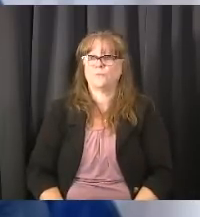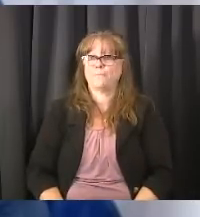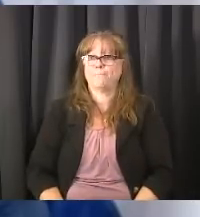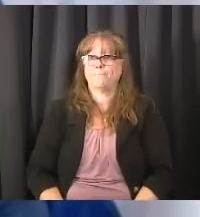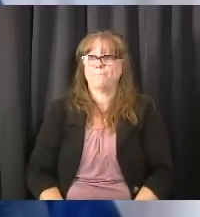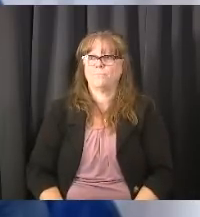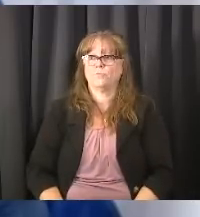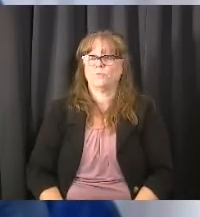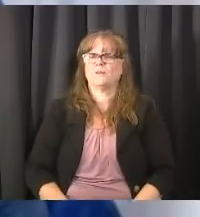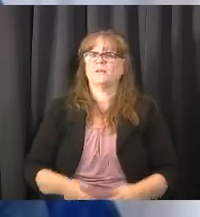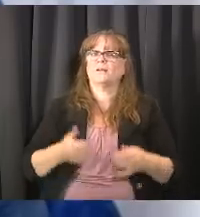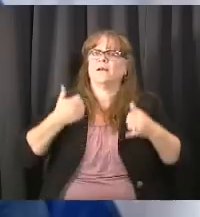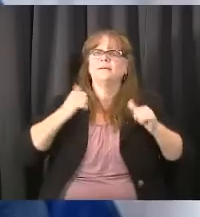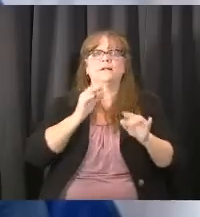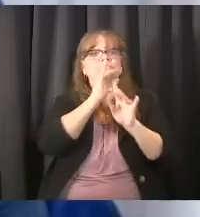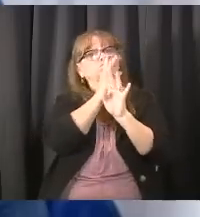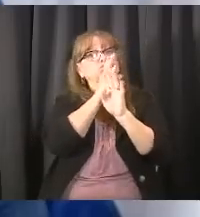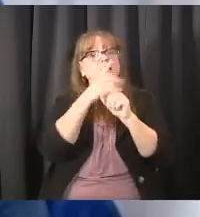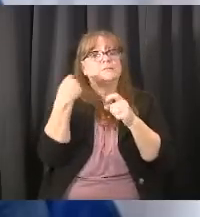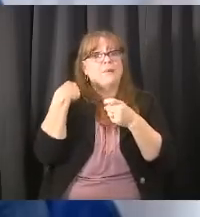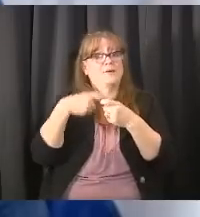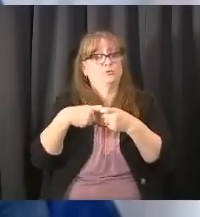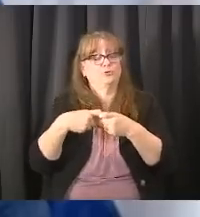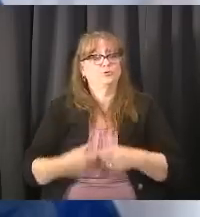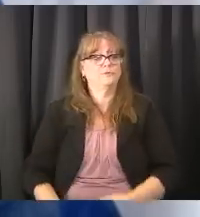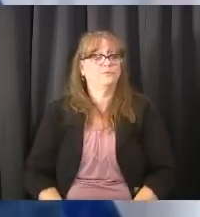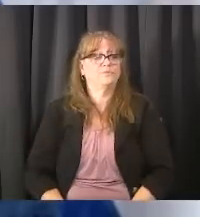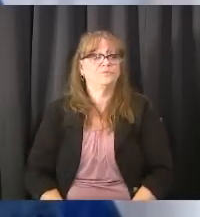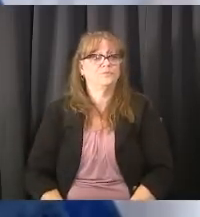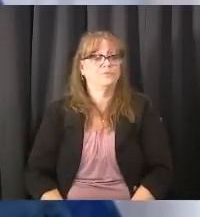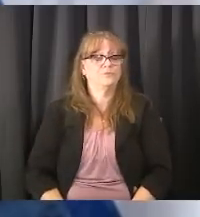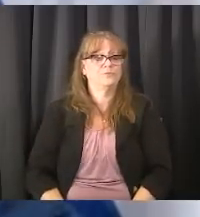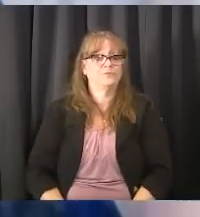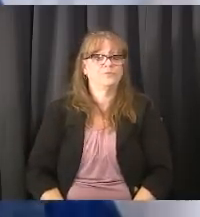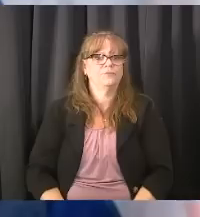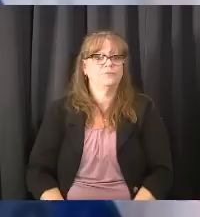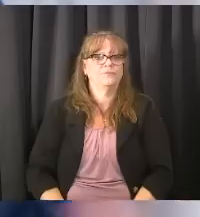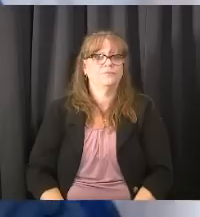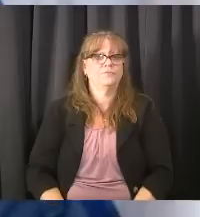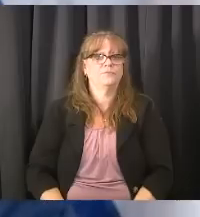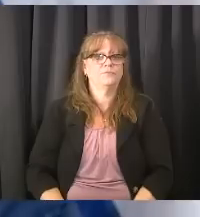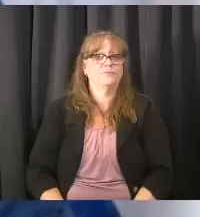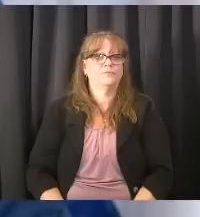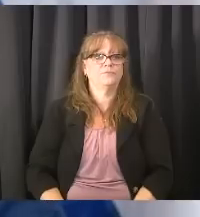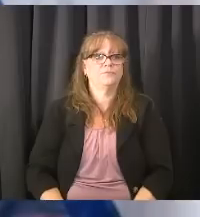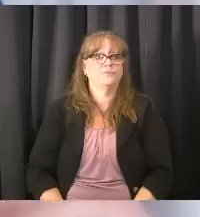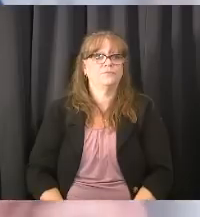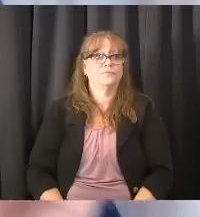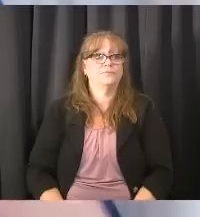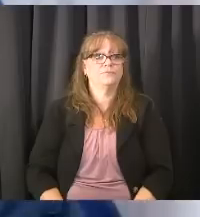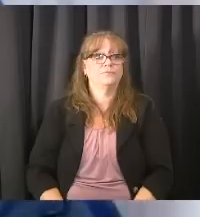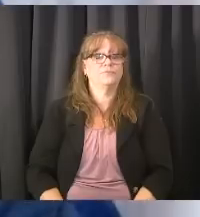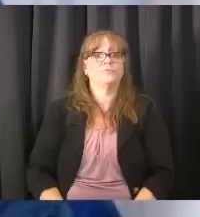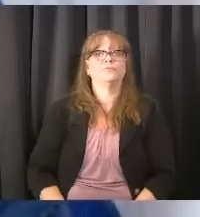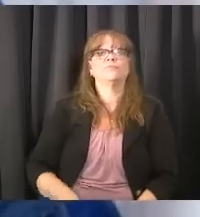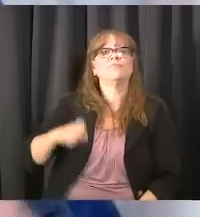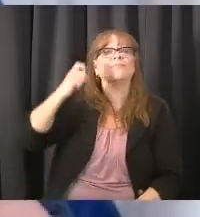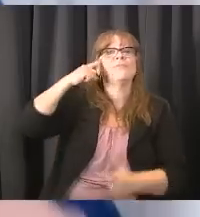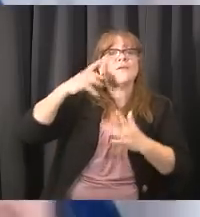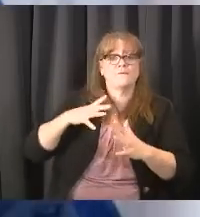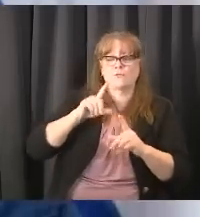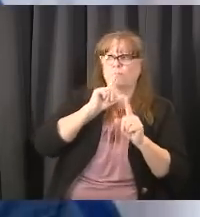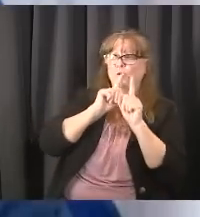tener acceso a la vacuna del COVID-19 y qué debería hacer? Todas las personas pueden vacunarse